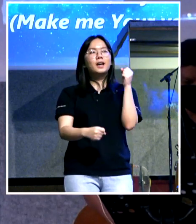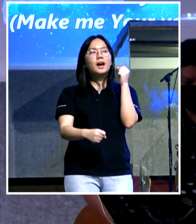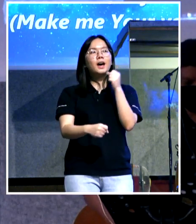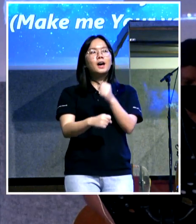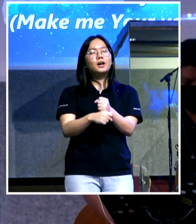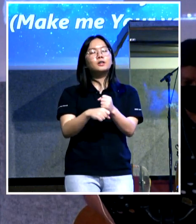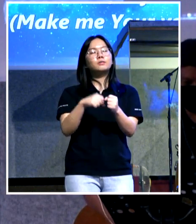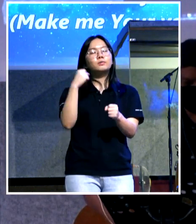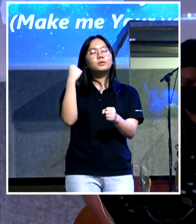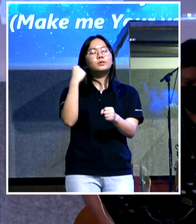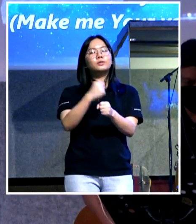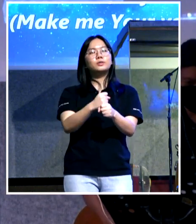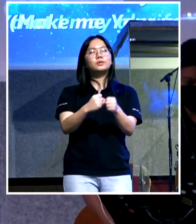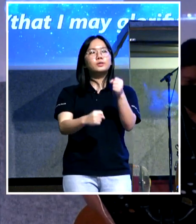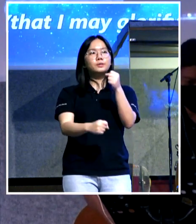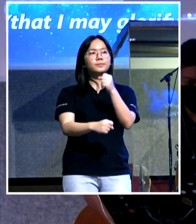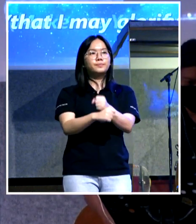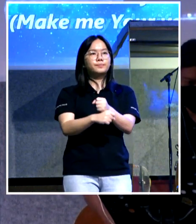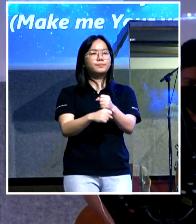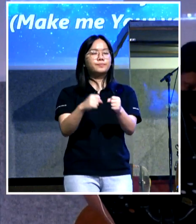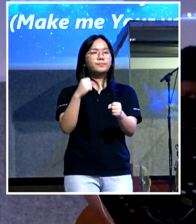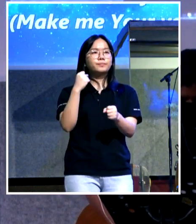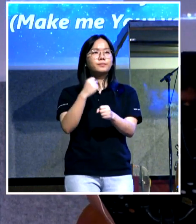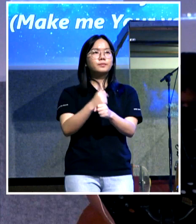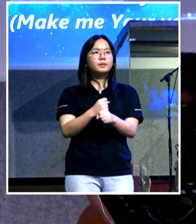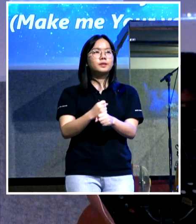bejana, jadikanku,